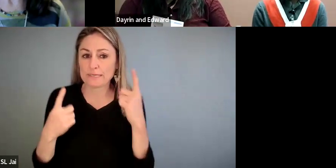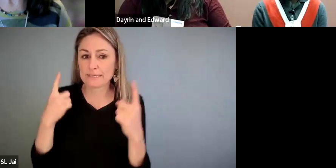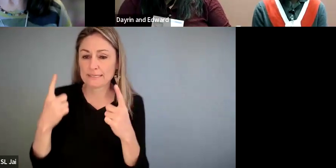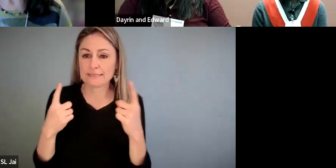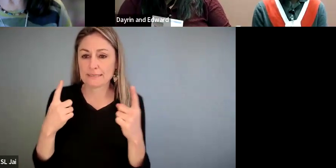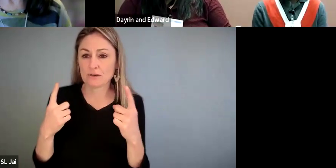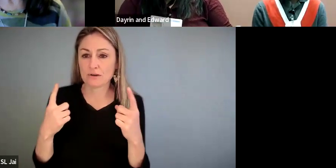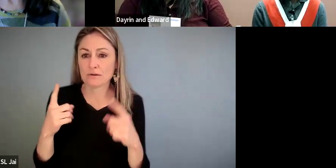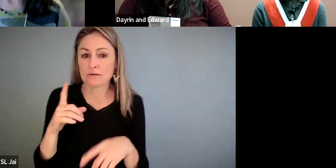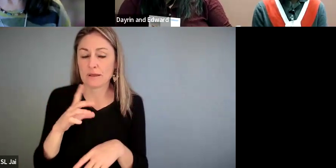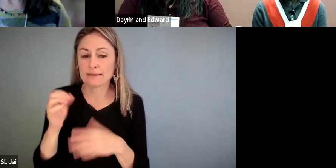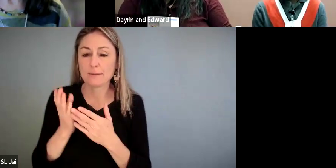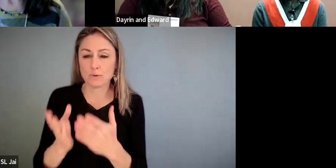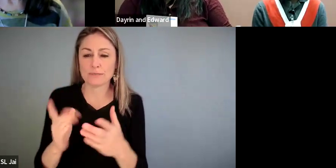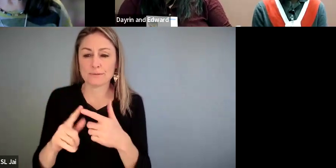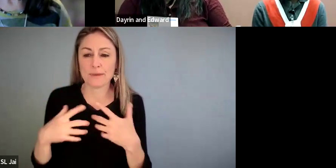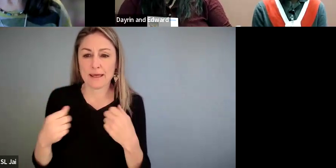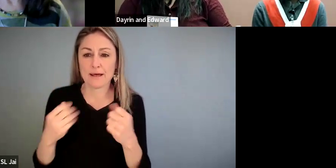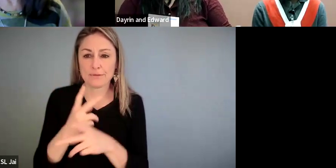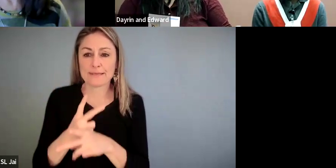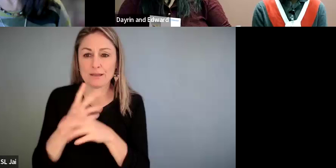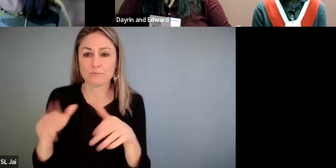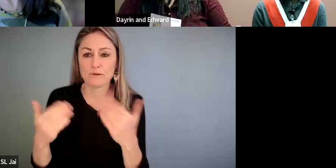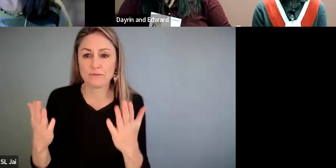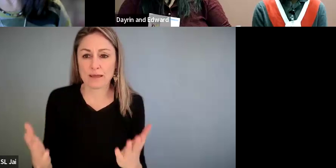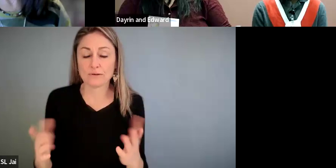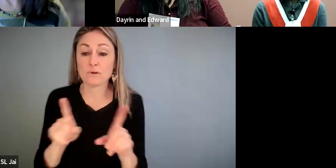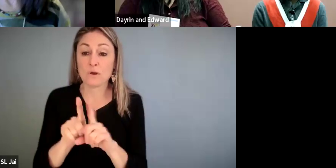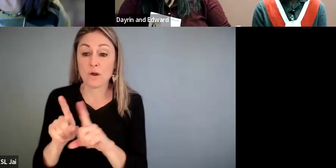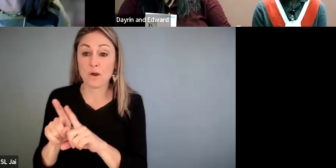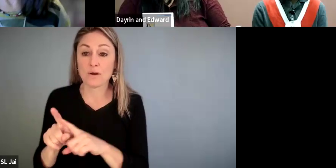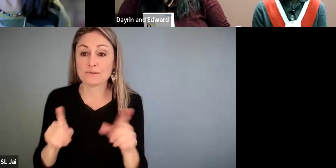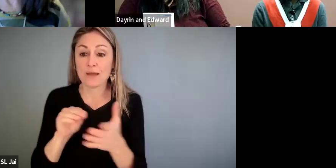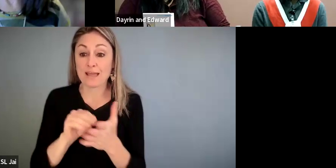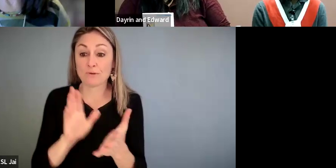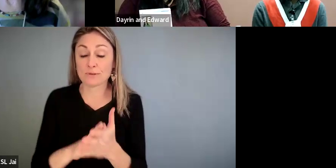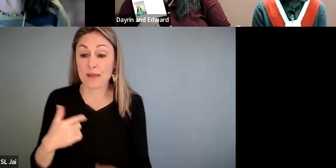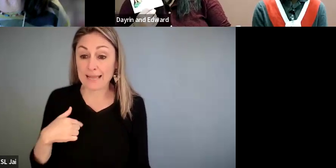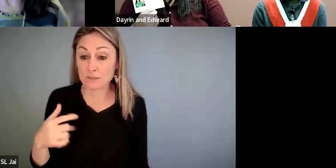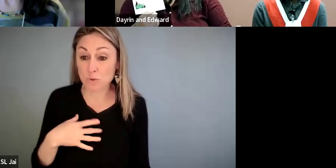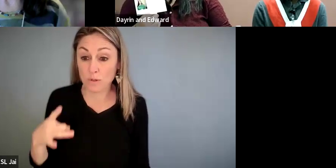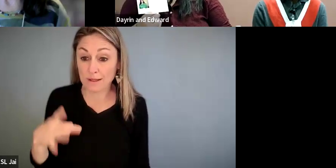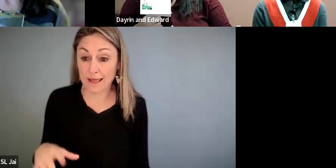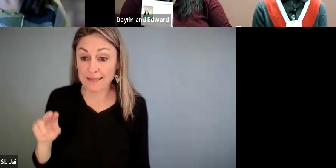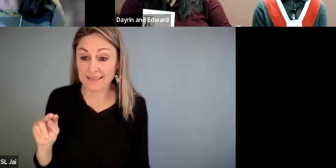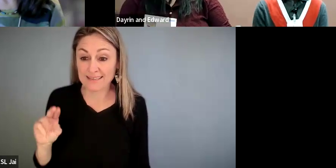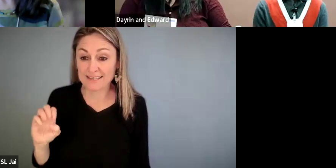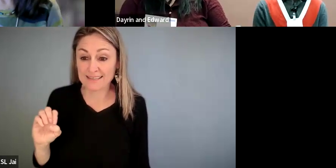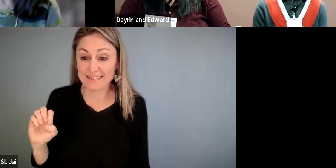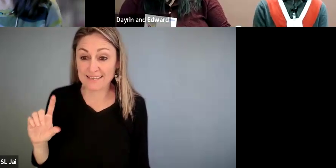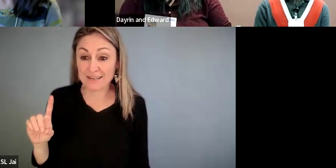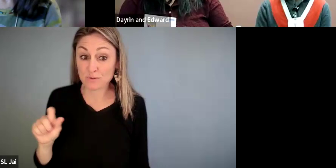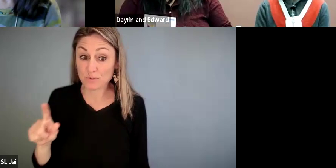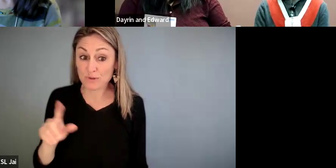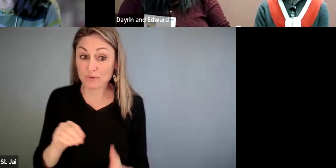it to my healthcare provider. And also I put here, I don't like needles. And so you can put things that you don't